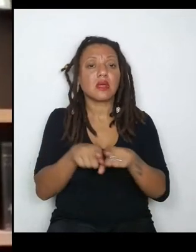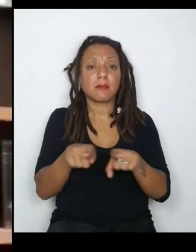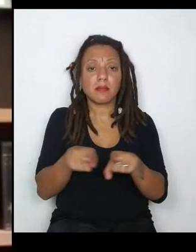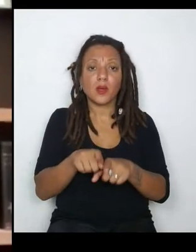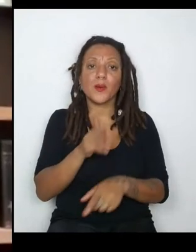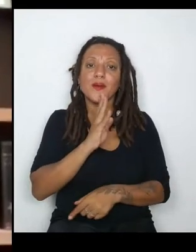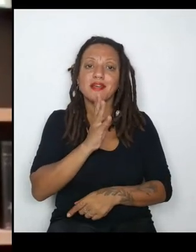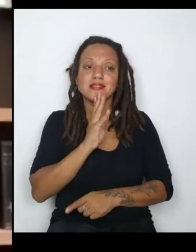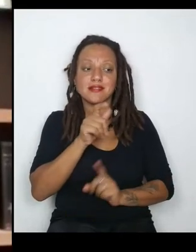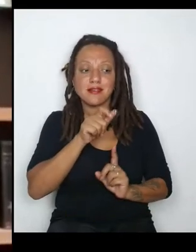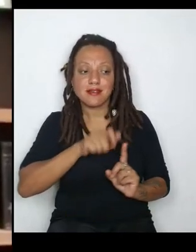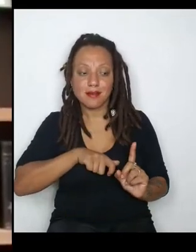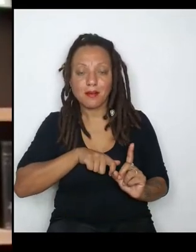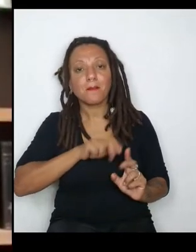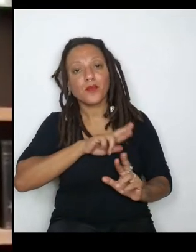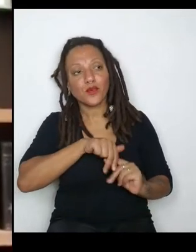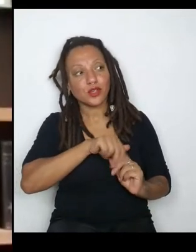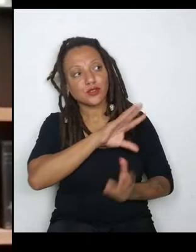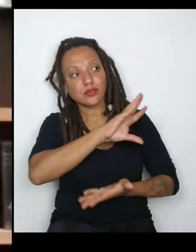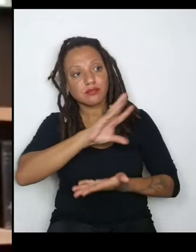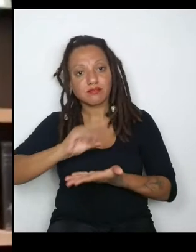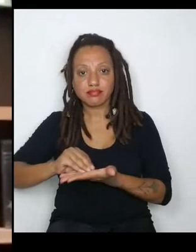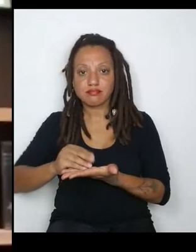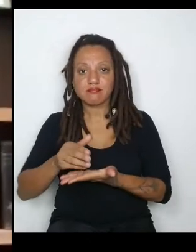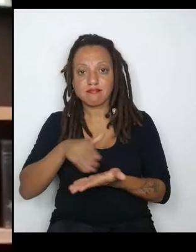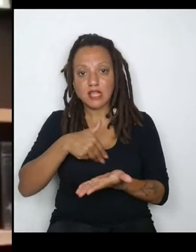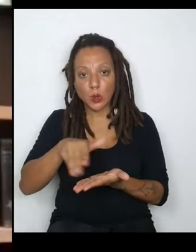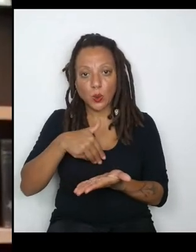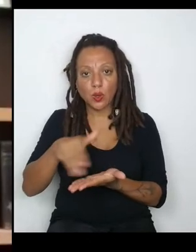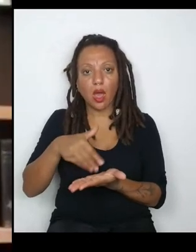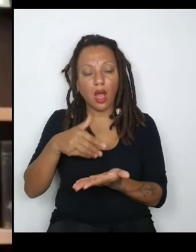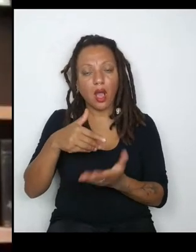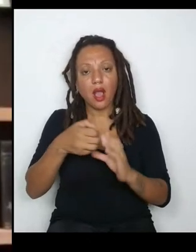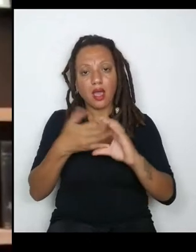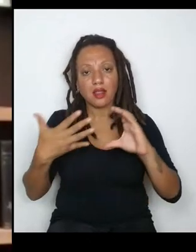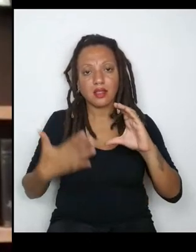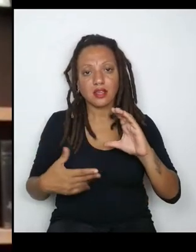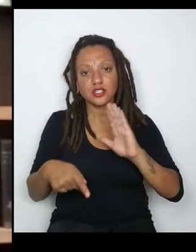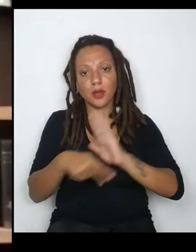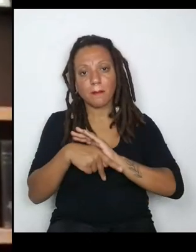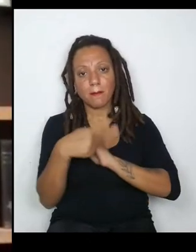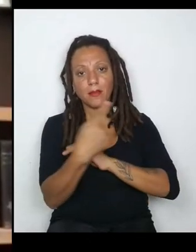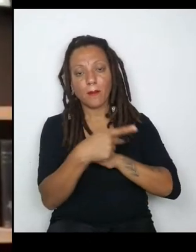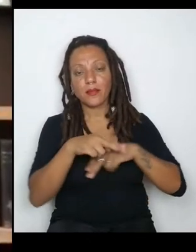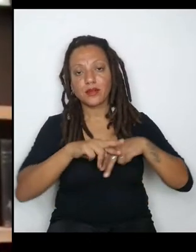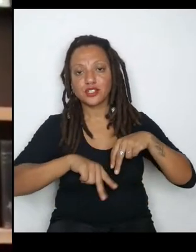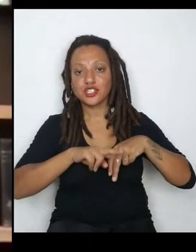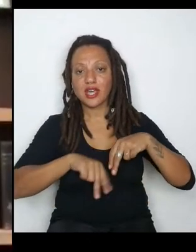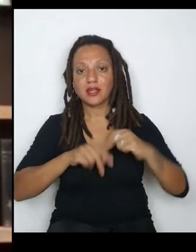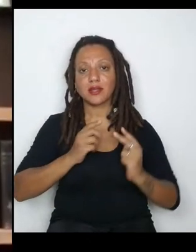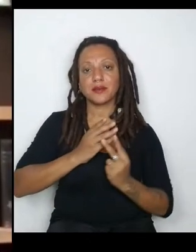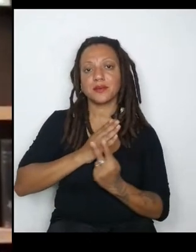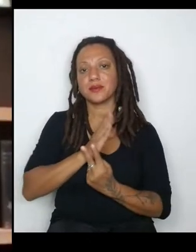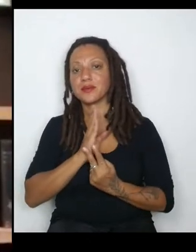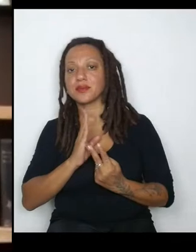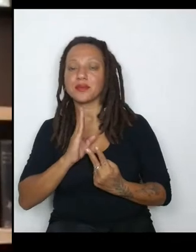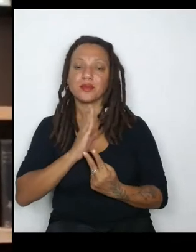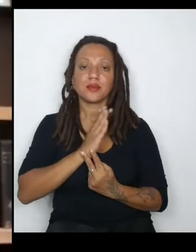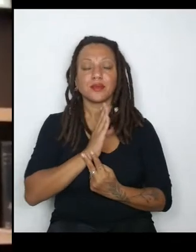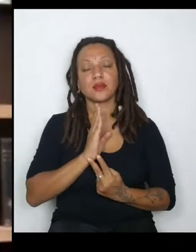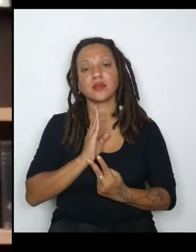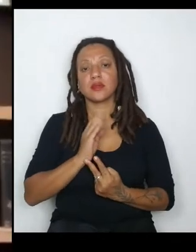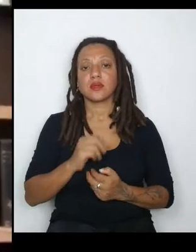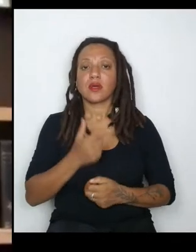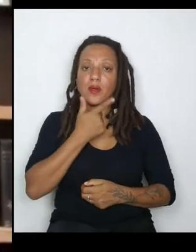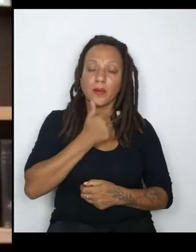a ambiguous gender identity it was something also that he saw within the teaching culture itself as norma also and